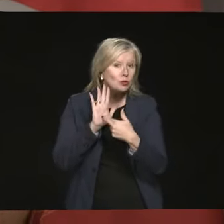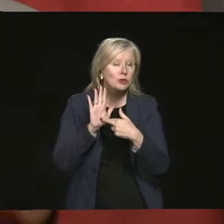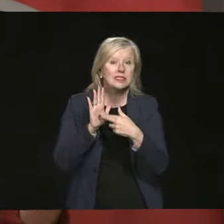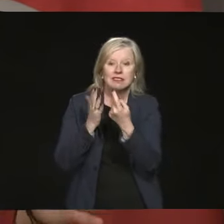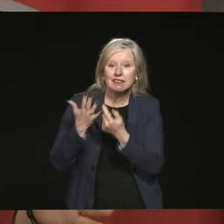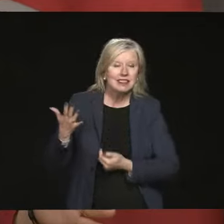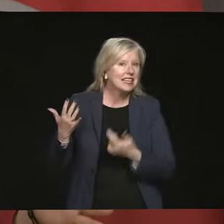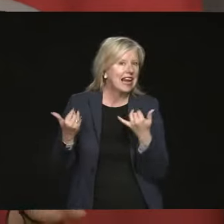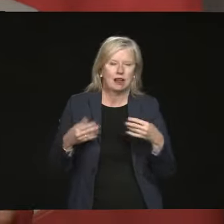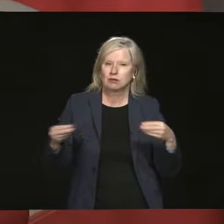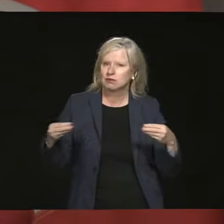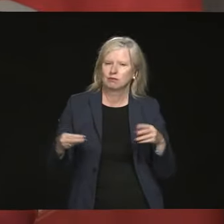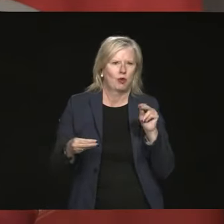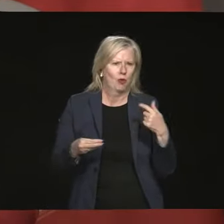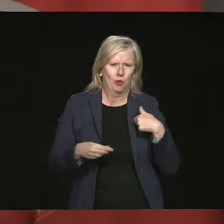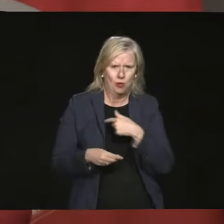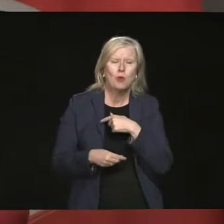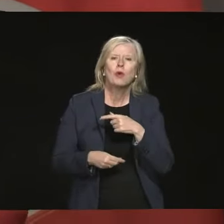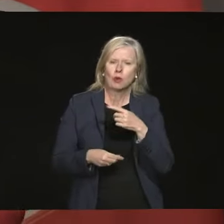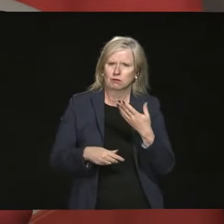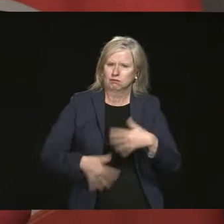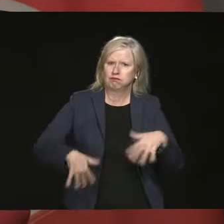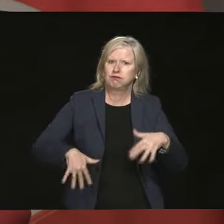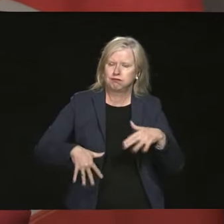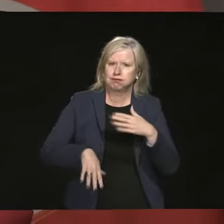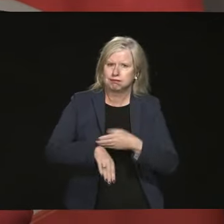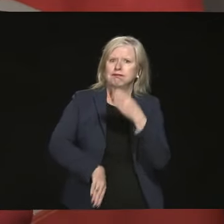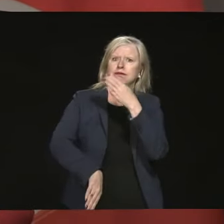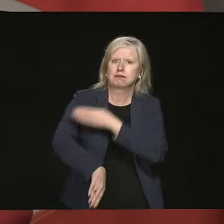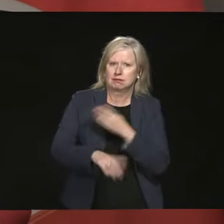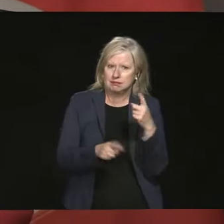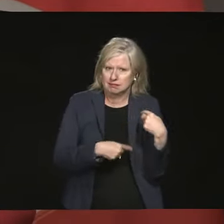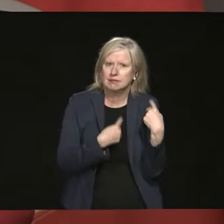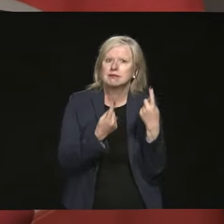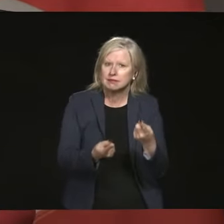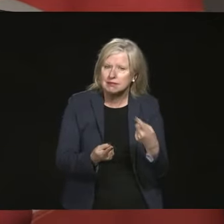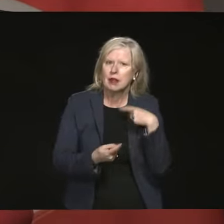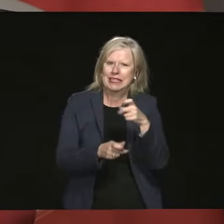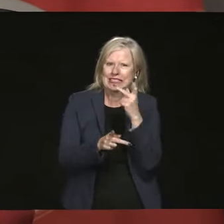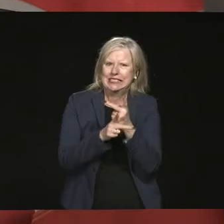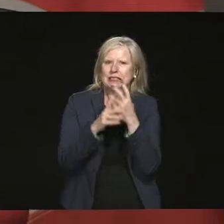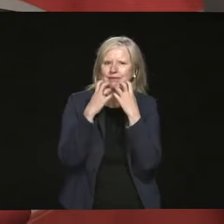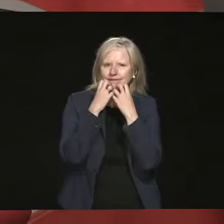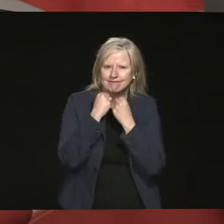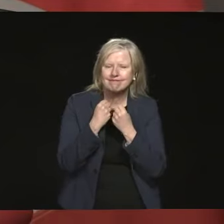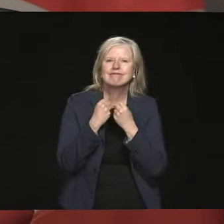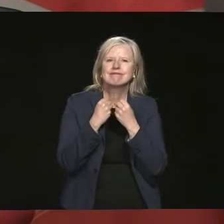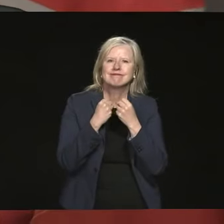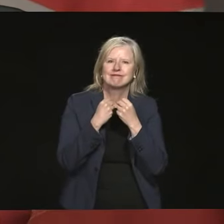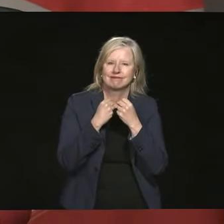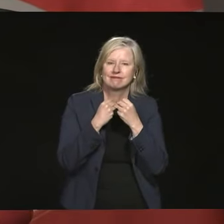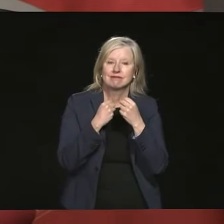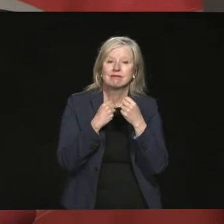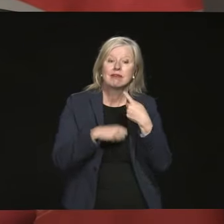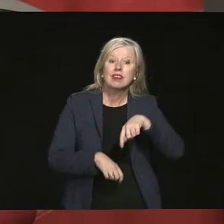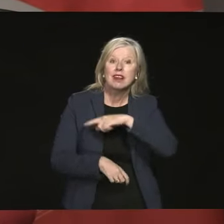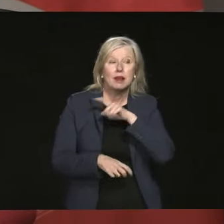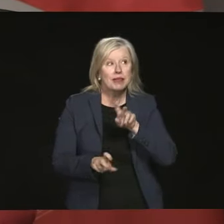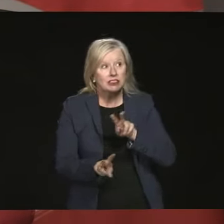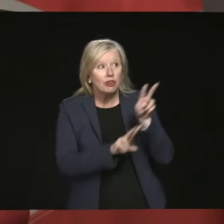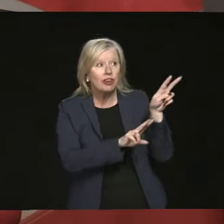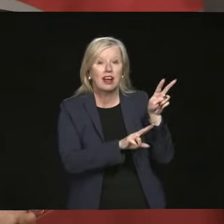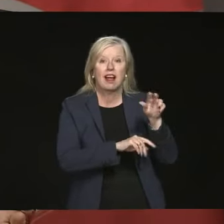made so far. And all of us need only look at other countries where we